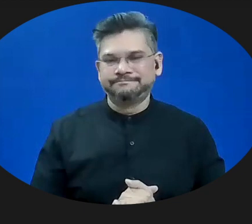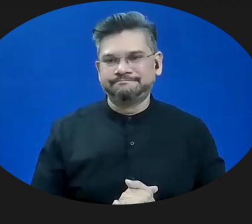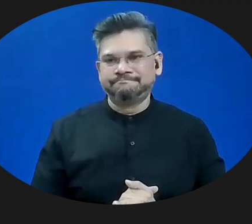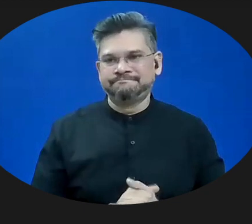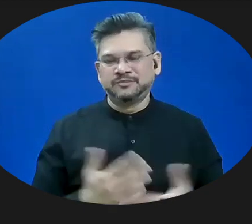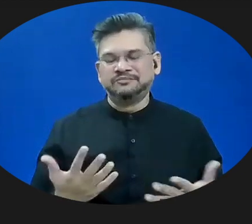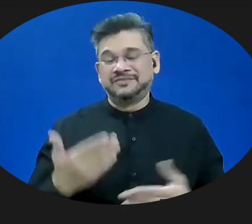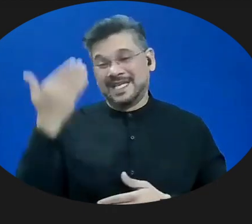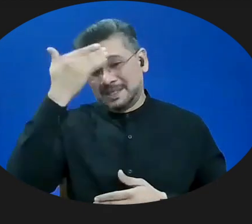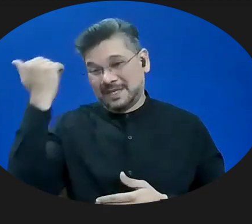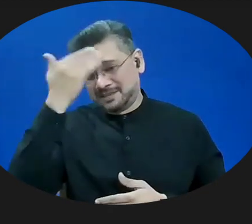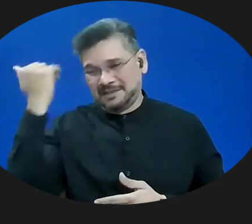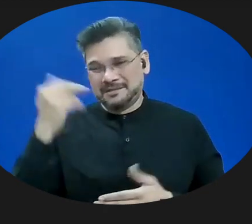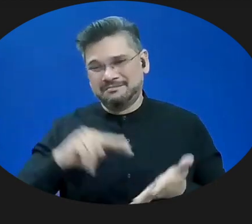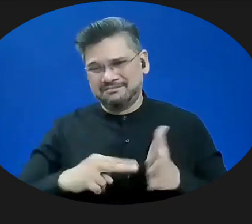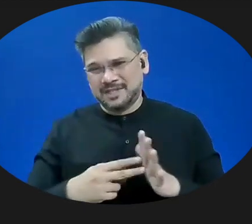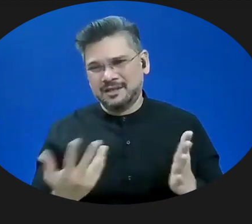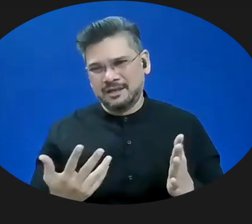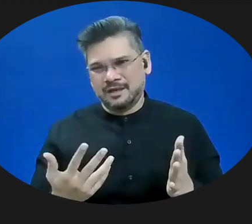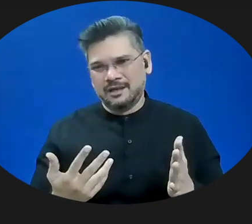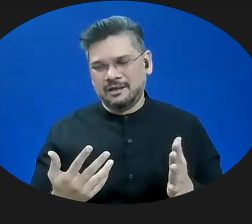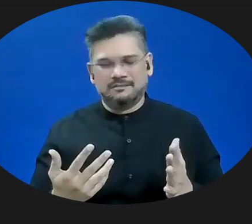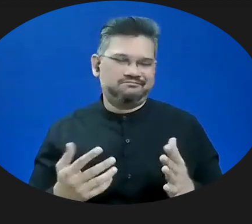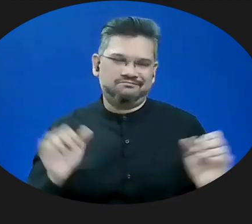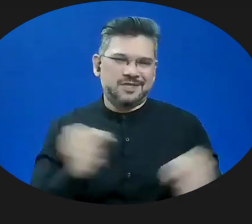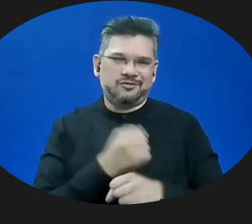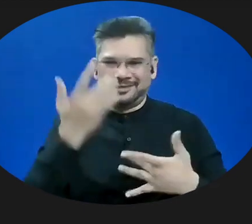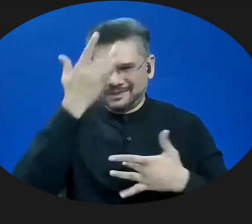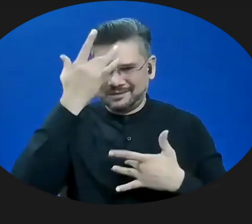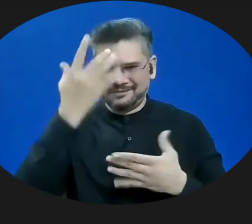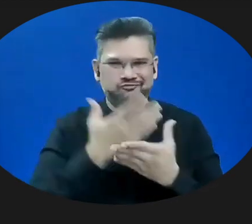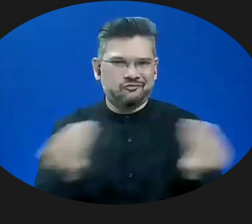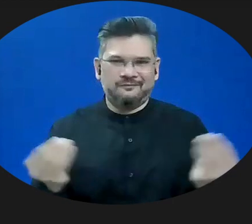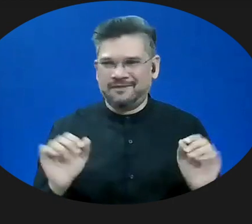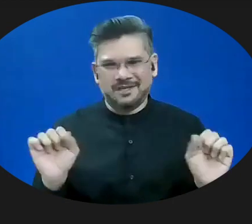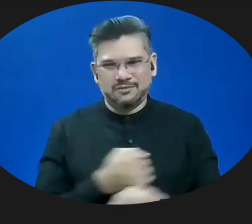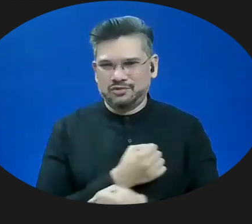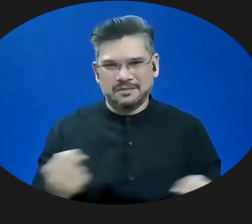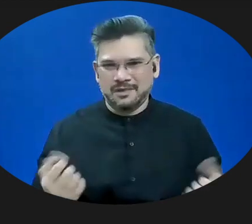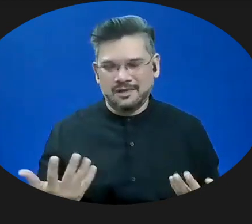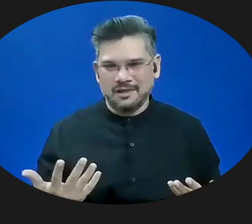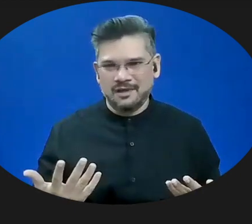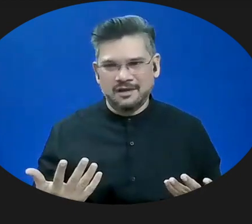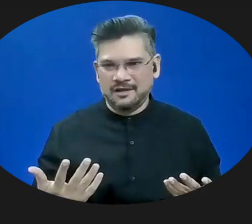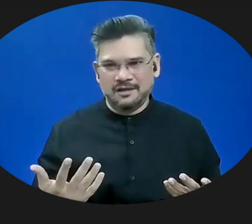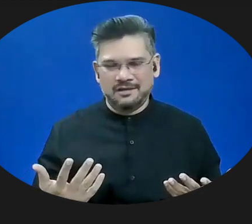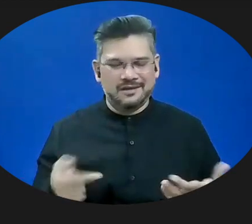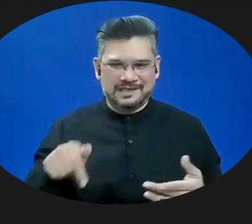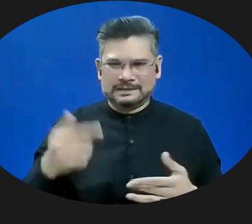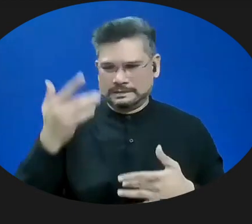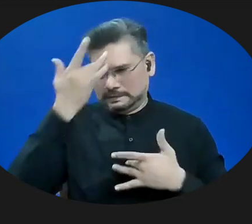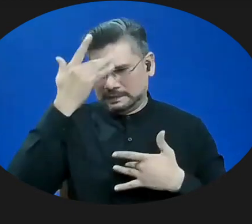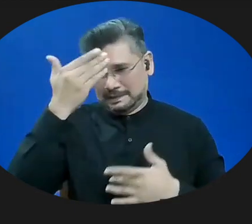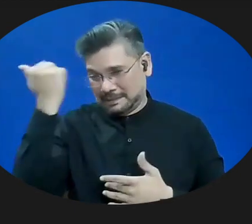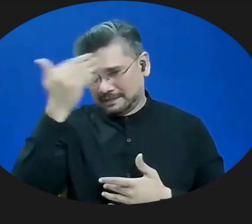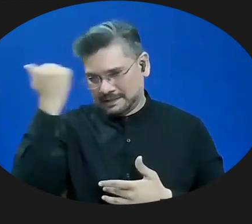dementia is incurable. Cannot be, you cannot cure dementia, but you